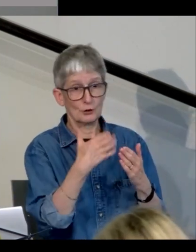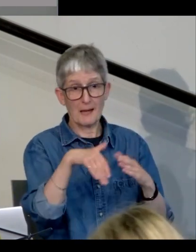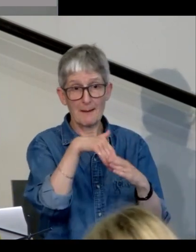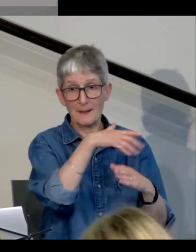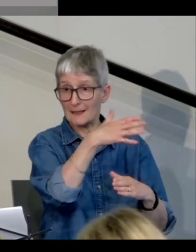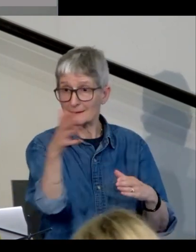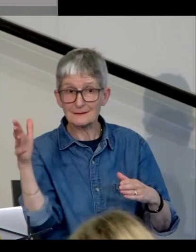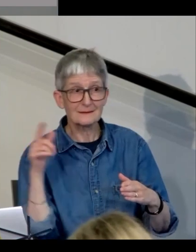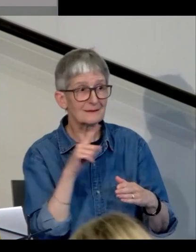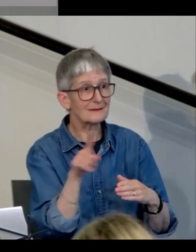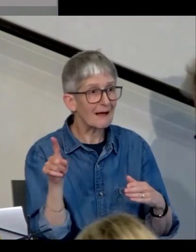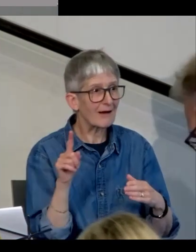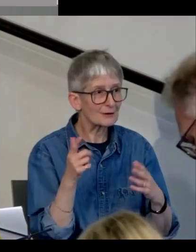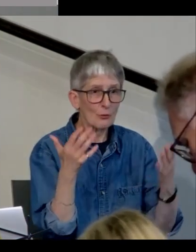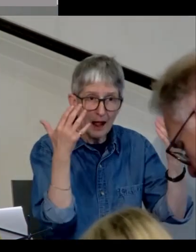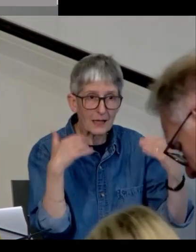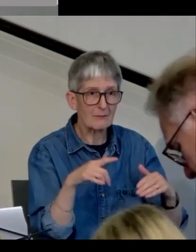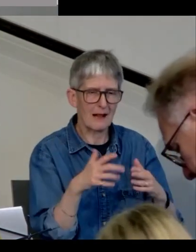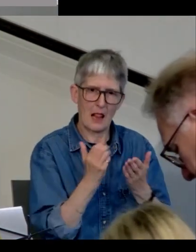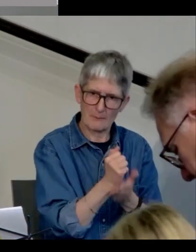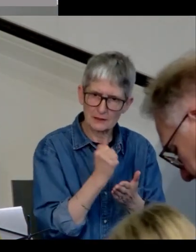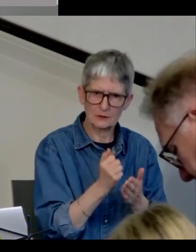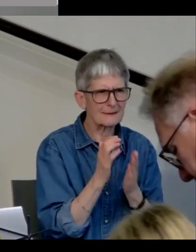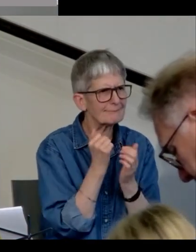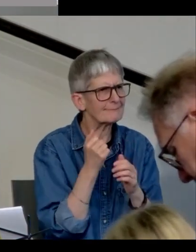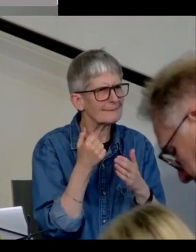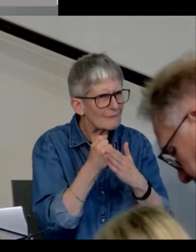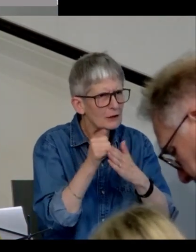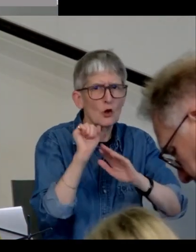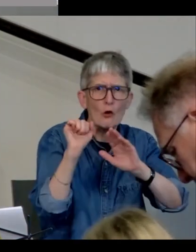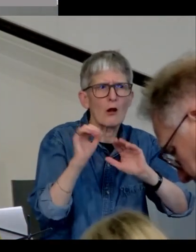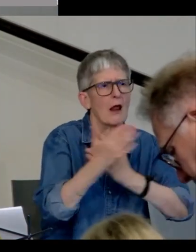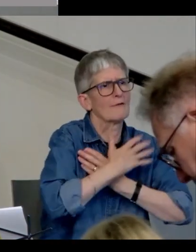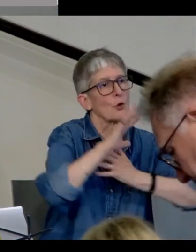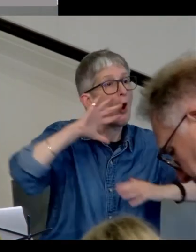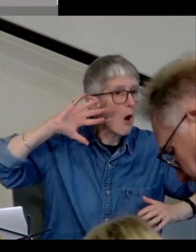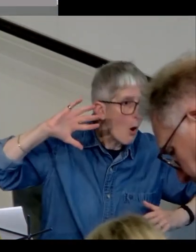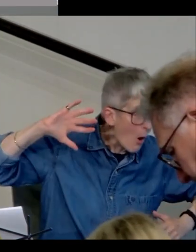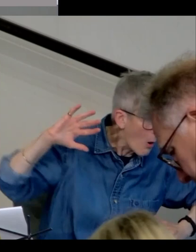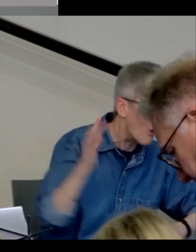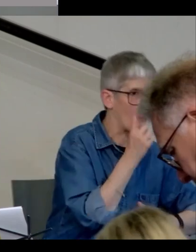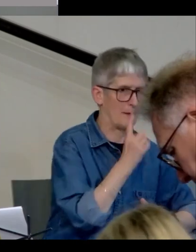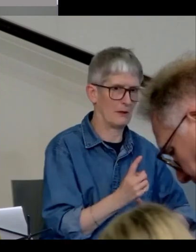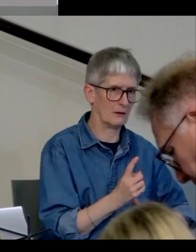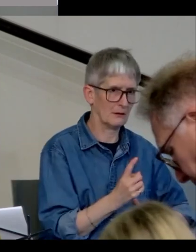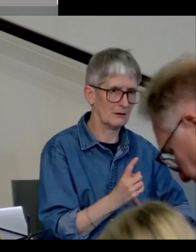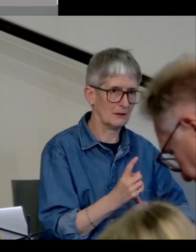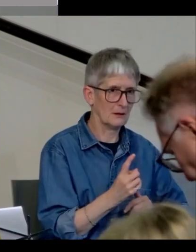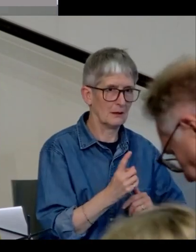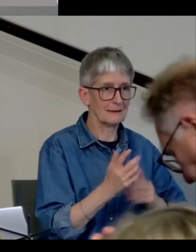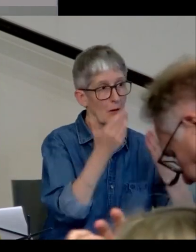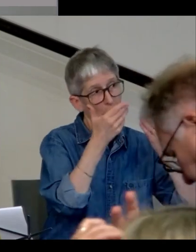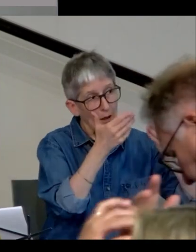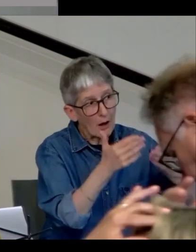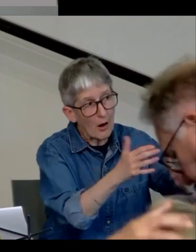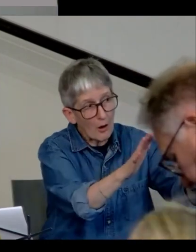can start to do that, Lord. So help us, Lord, to be advocates of your love to all people this week. And so let's go